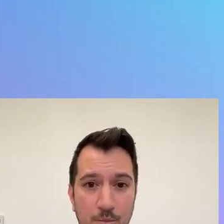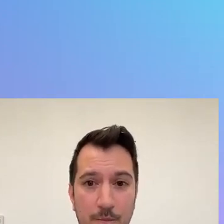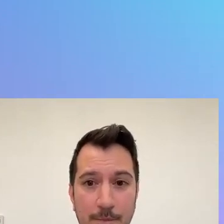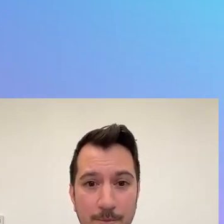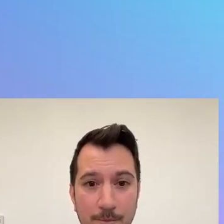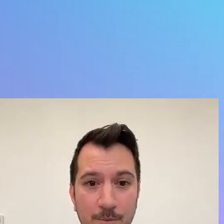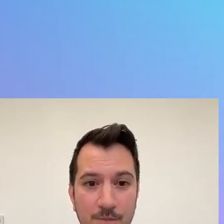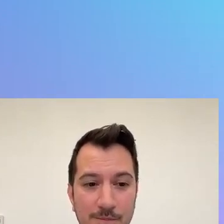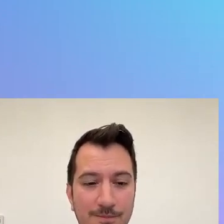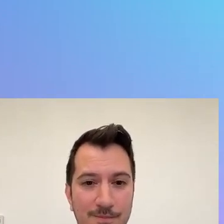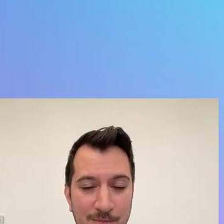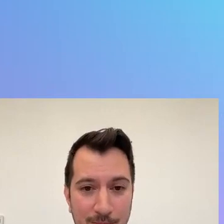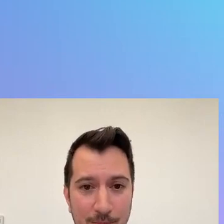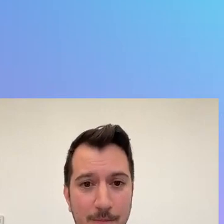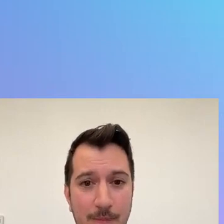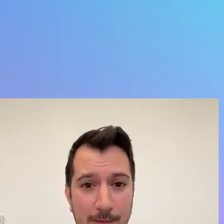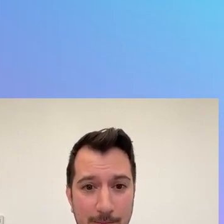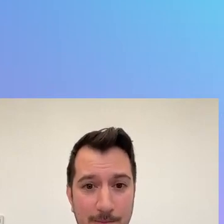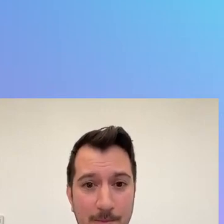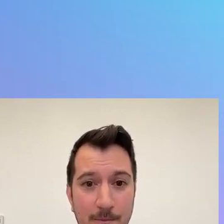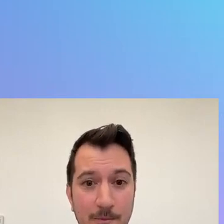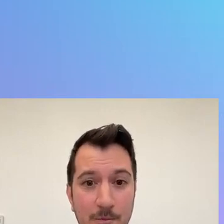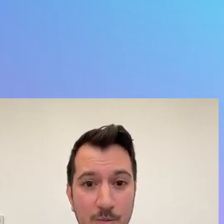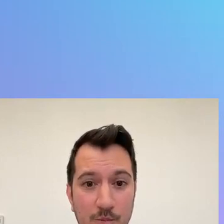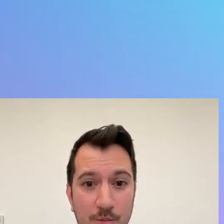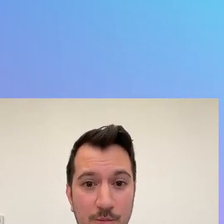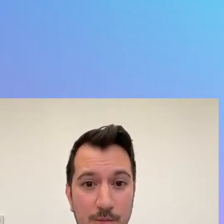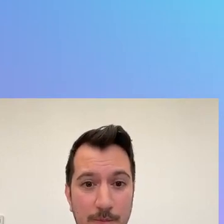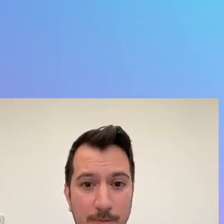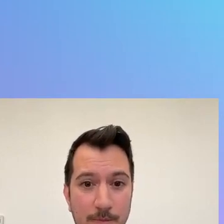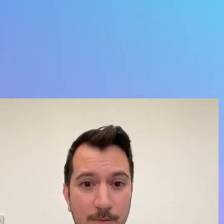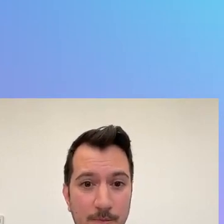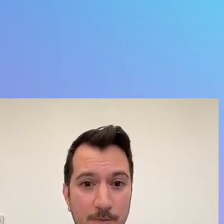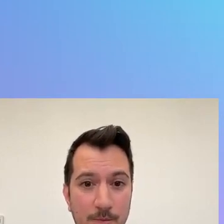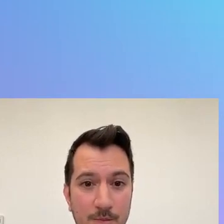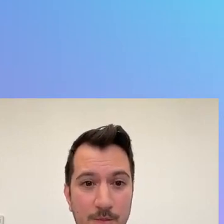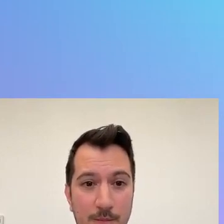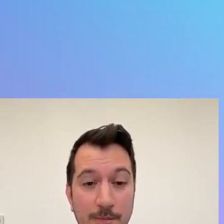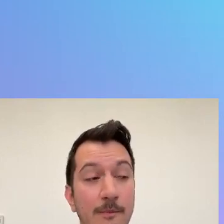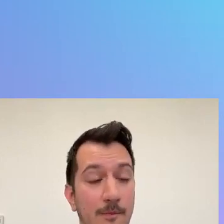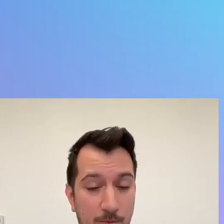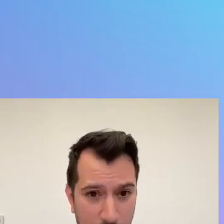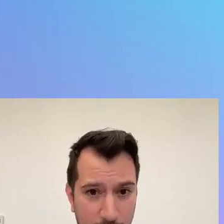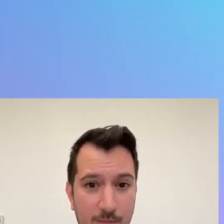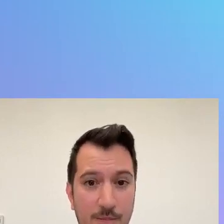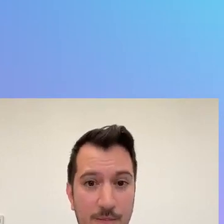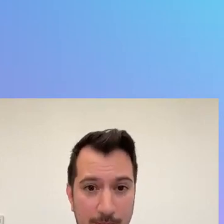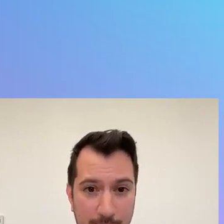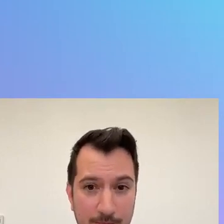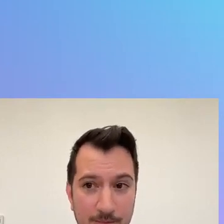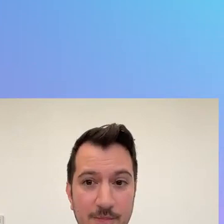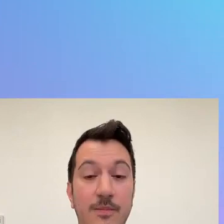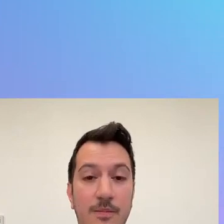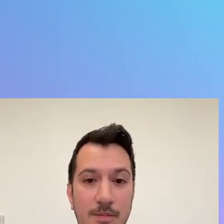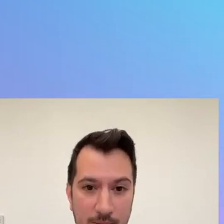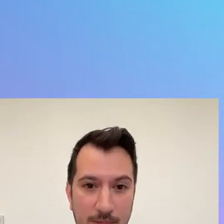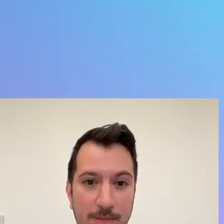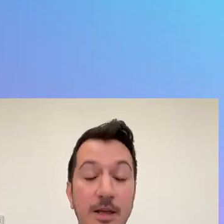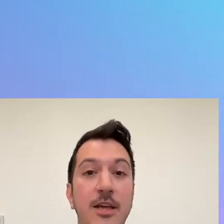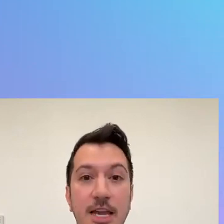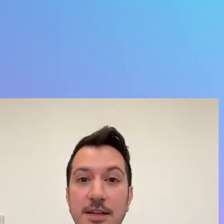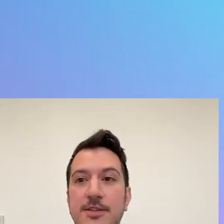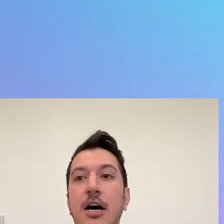asking different ways. So they're acknowledging that yes, you've got a Figma plugin. Is there any other way outside of Figma to test